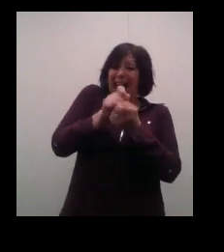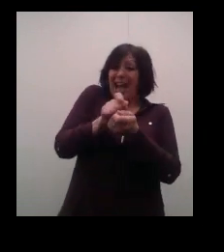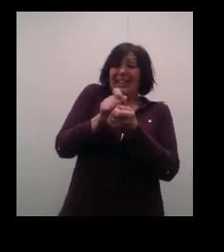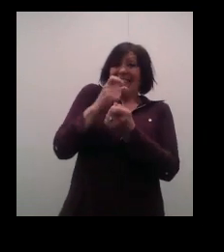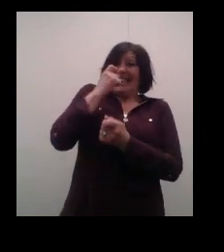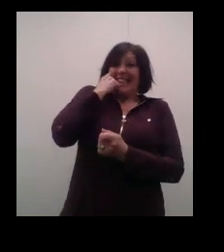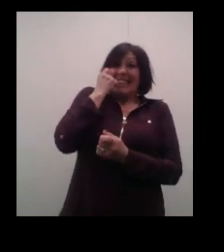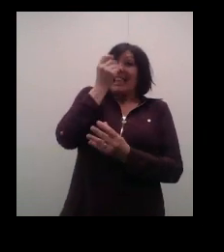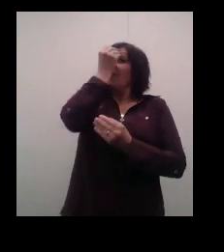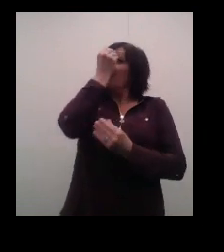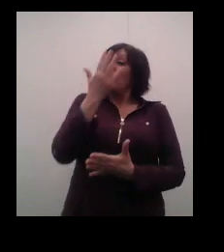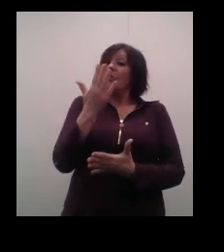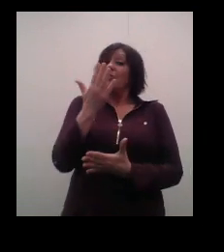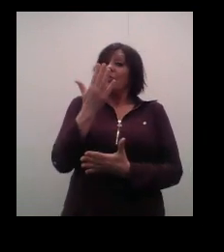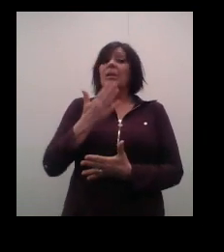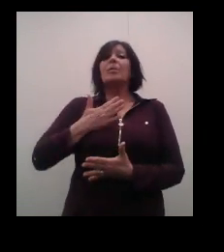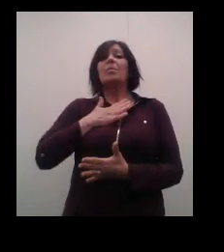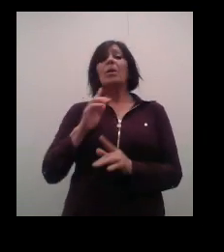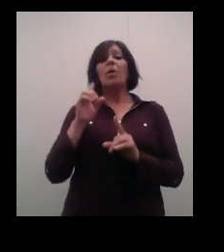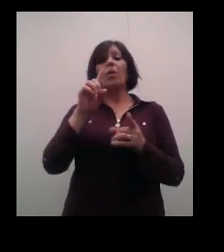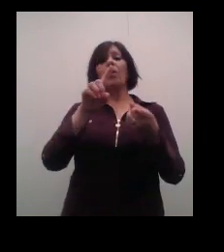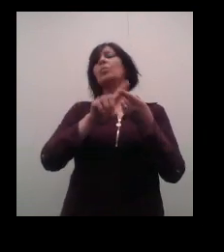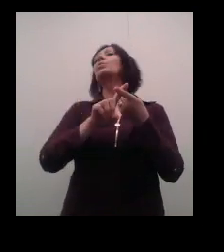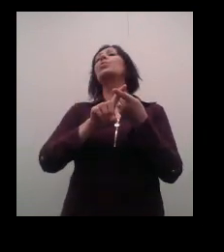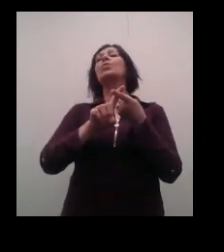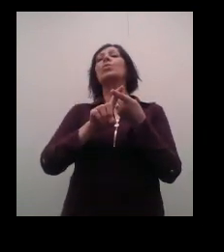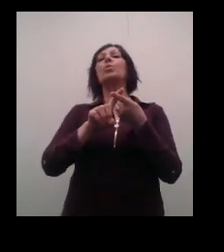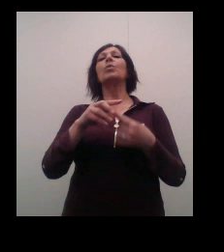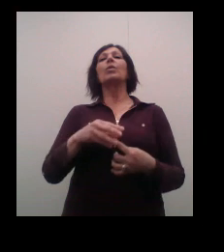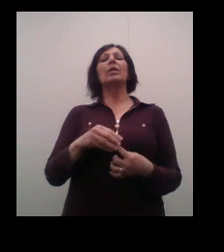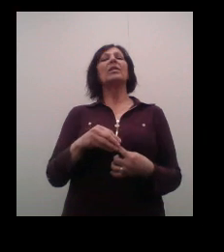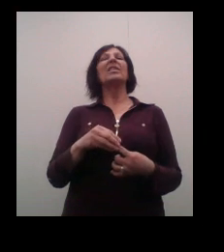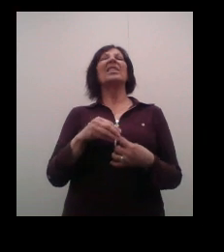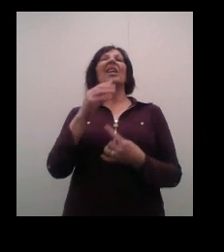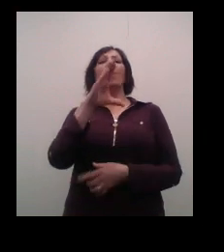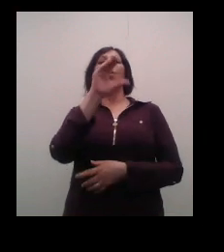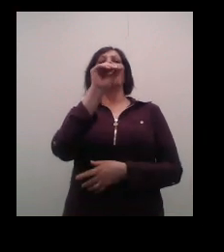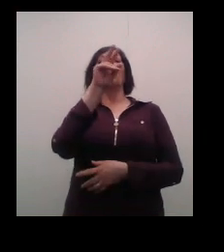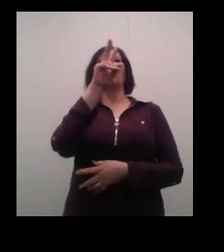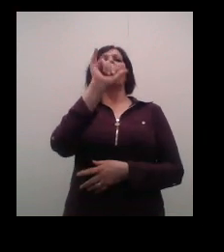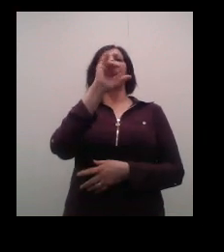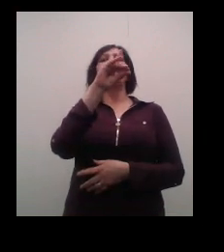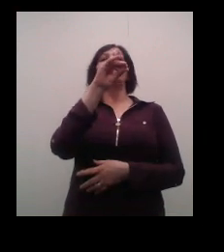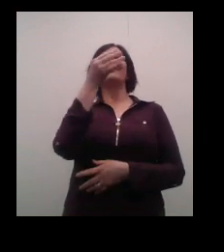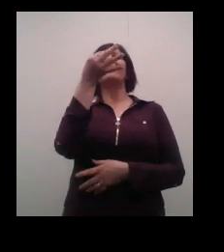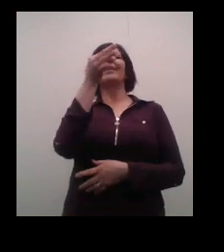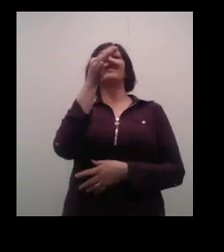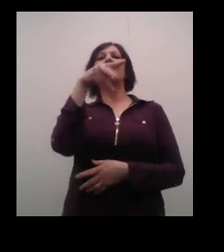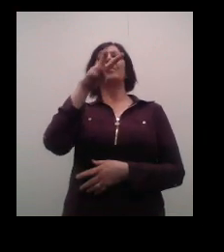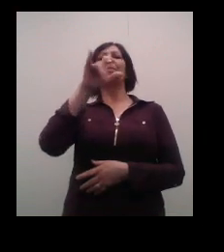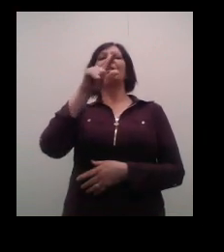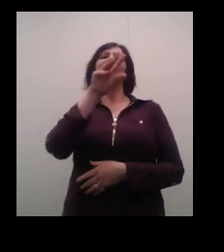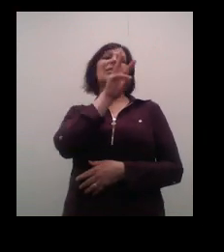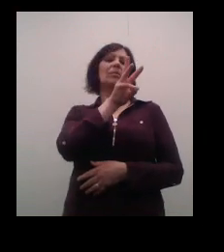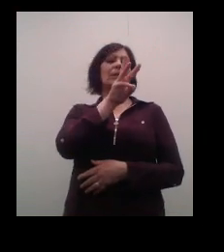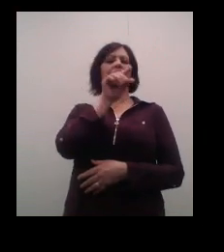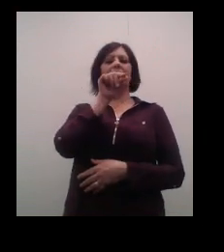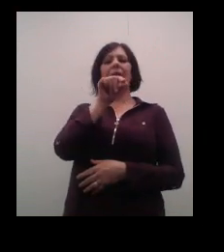date information, please go to our special COVID-19 page,